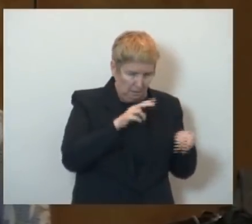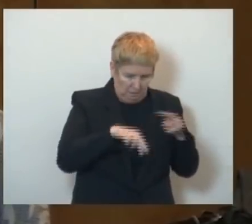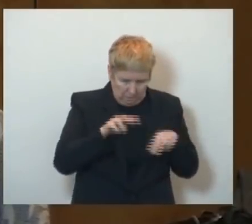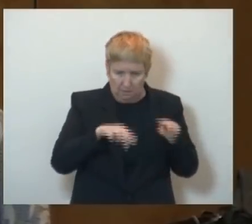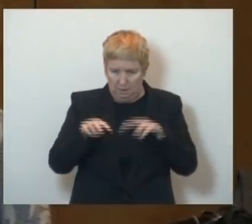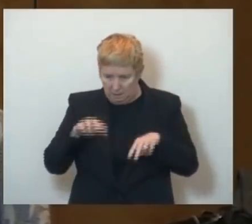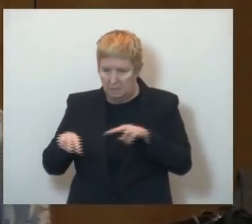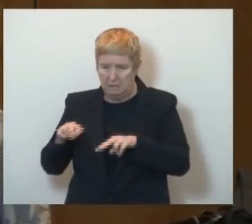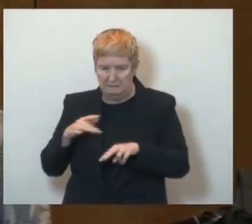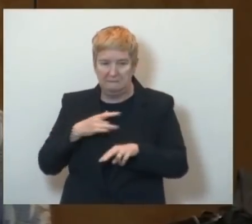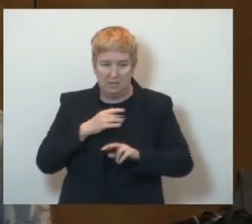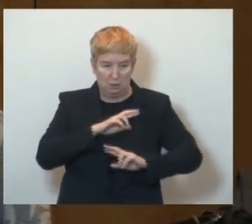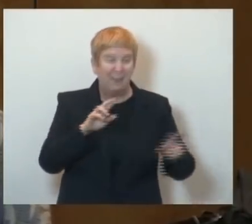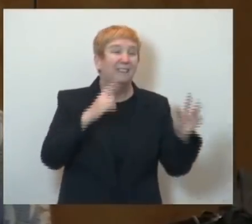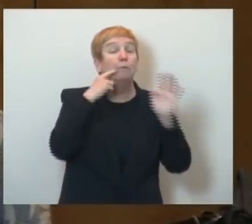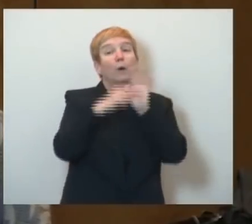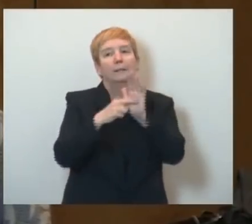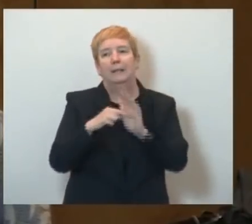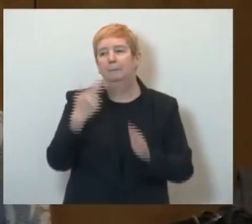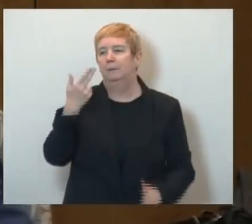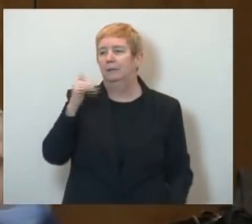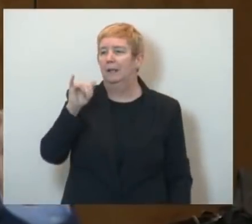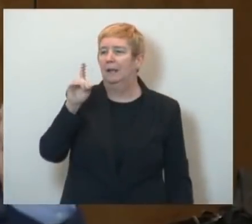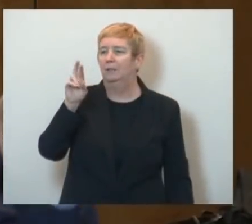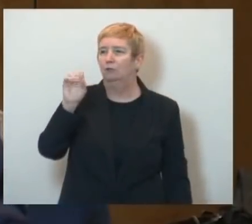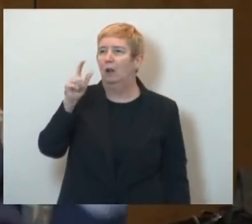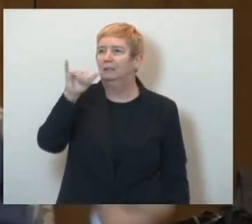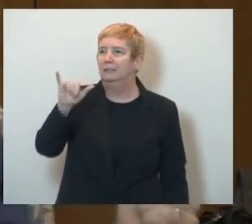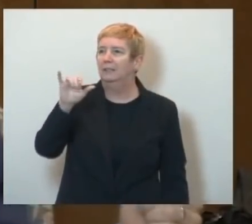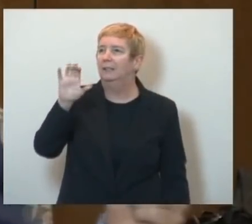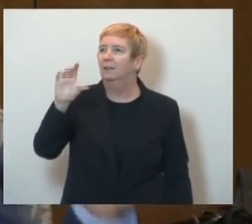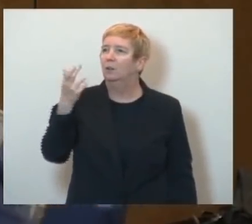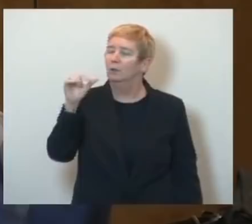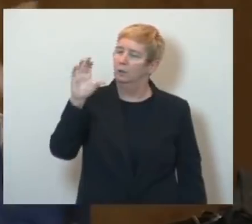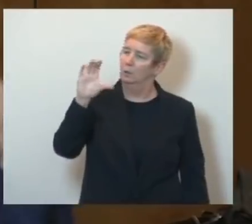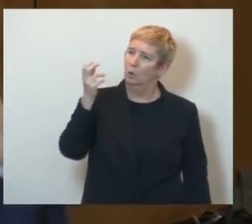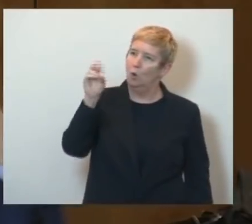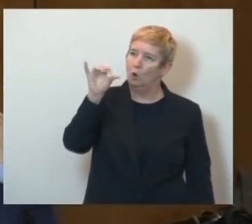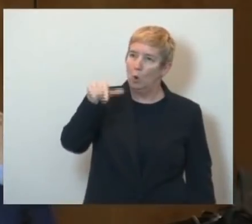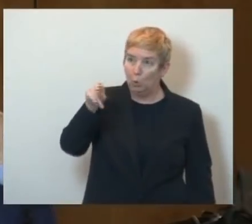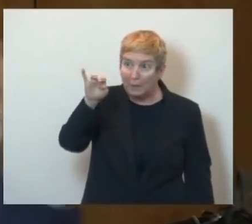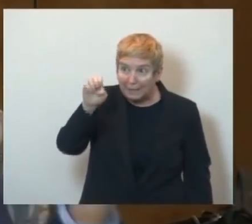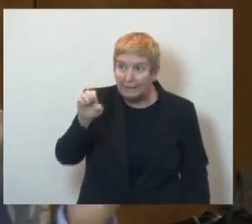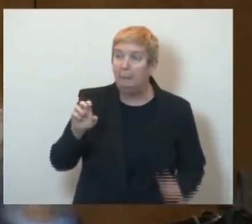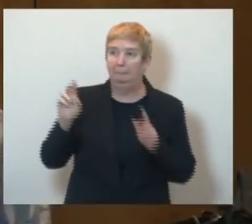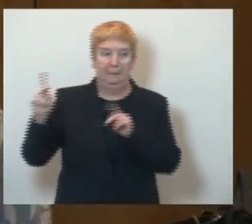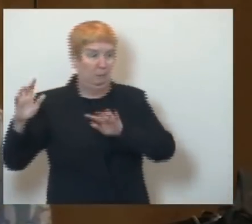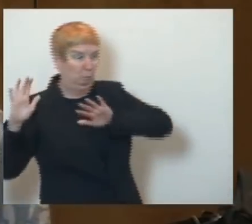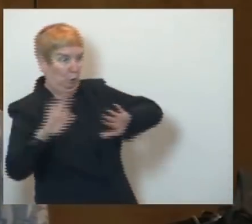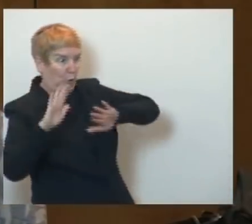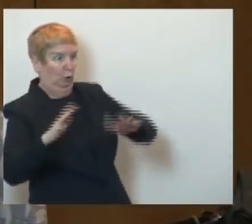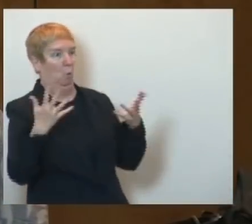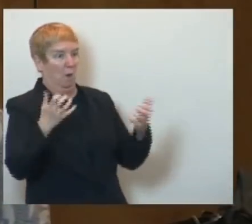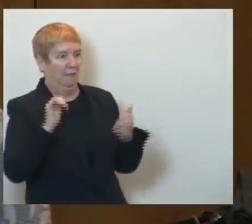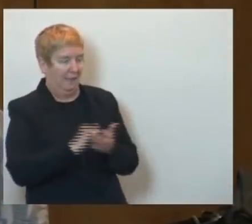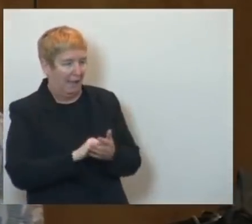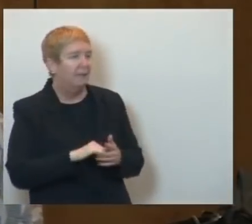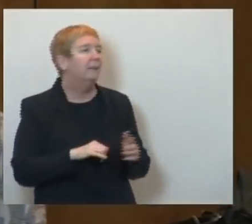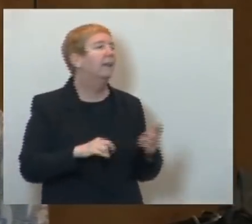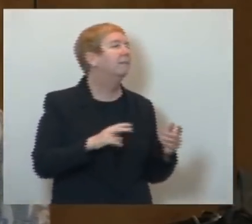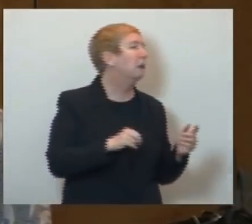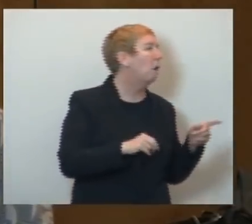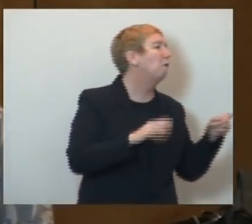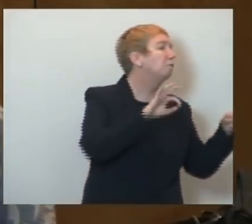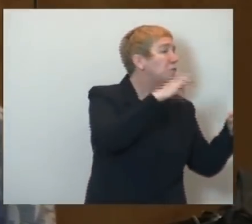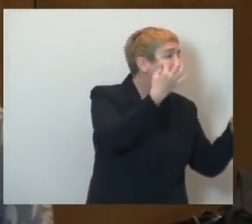example was hydroxychloroquine, where there was a big push for that. And 1 or 2 articles, one from France, looked